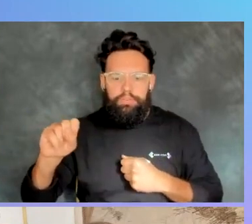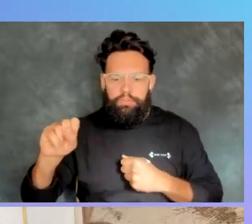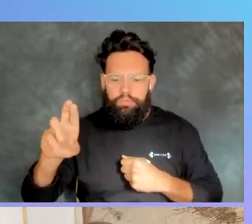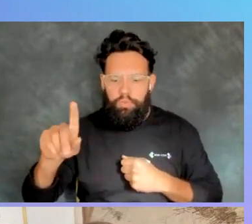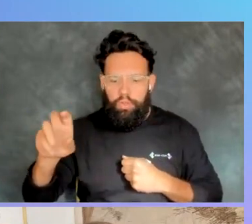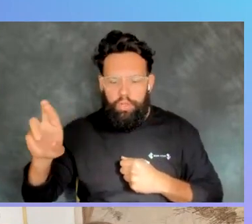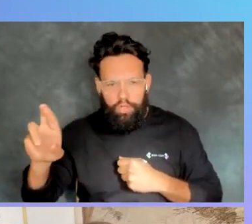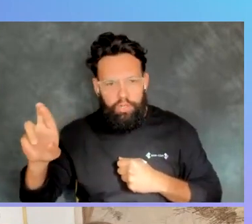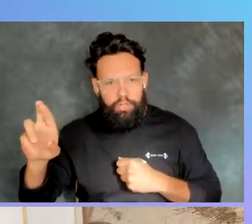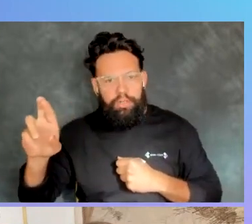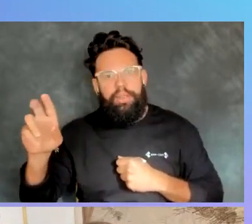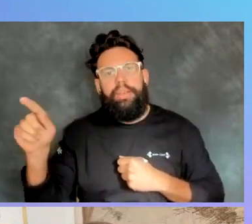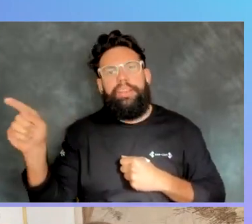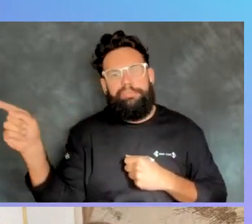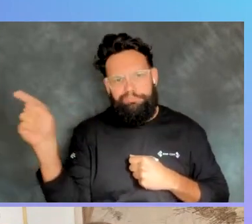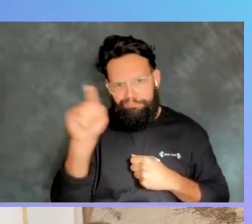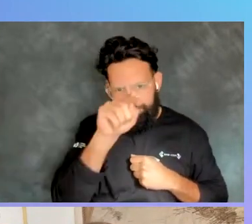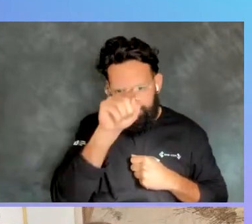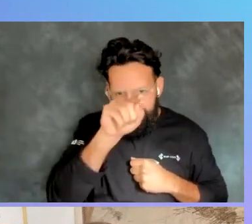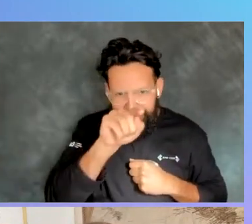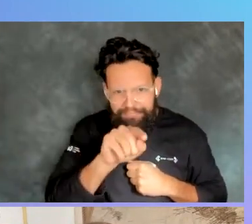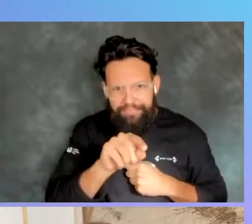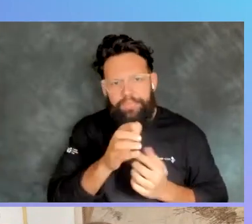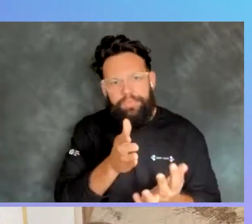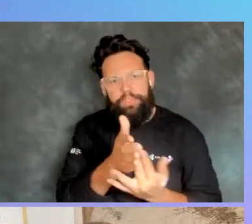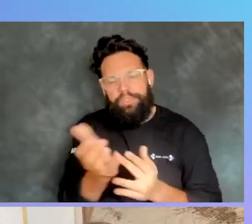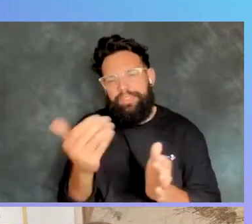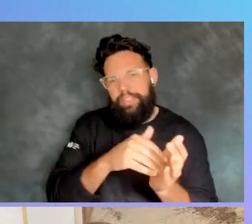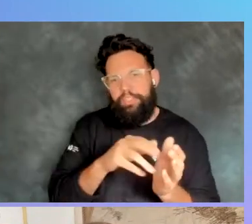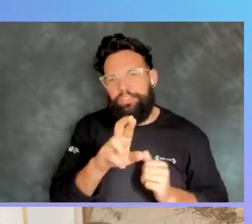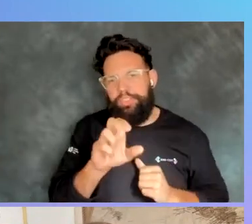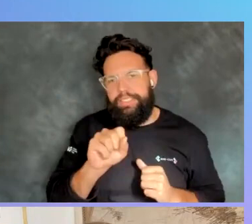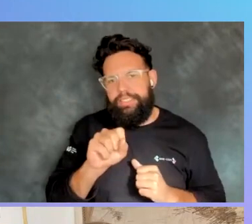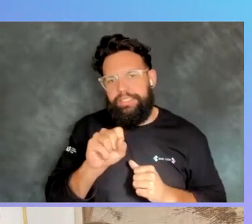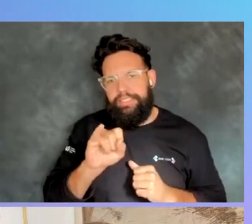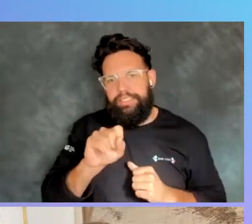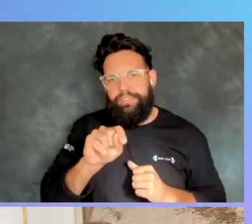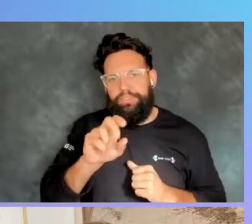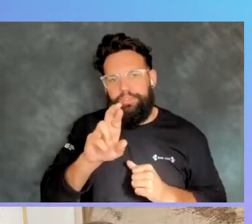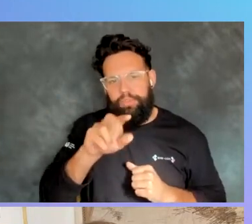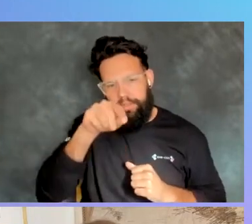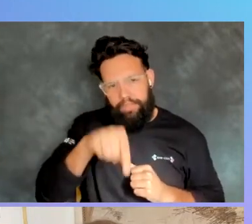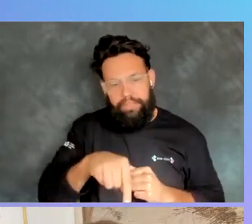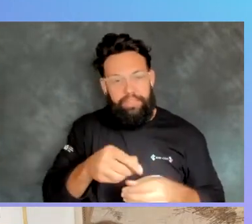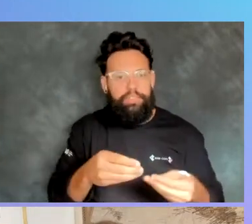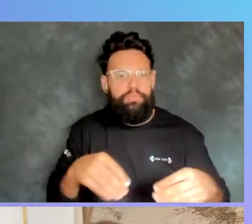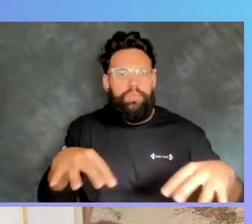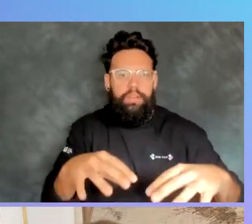and it also continues down through a resistor and into ground.